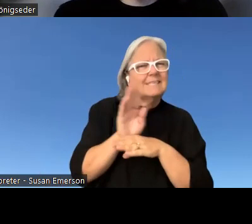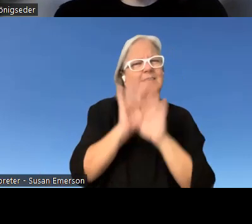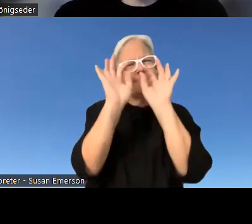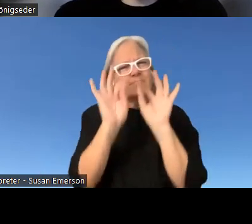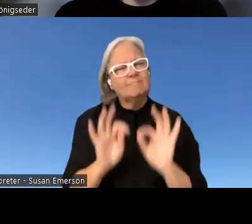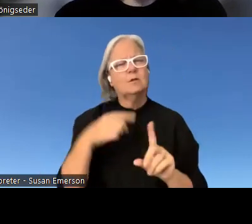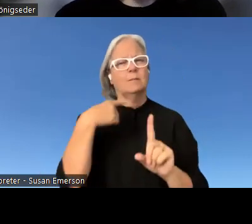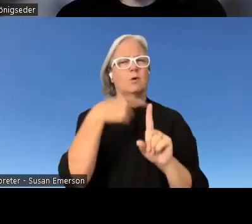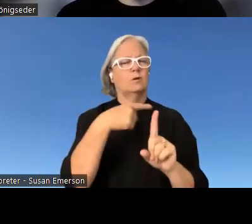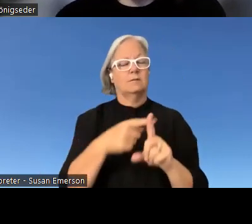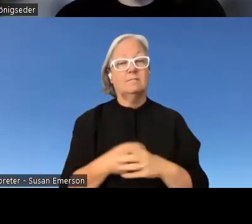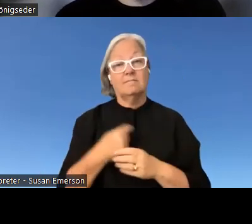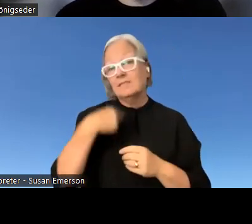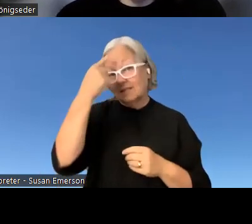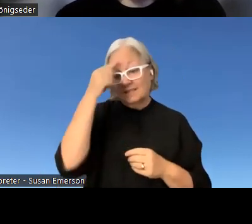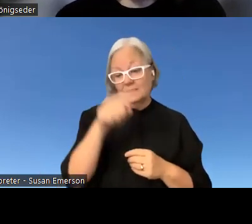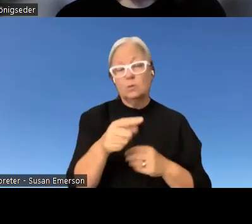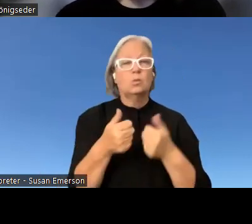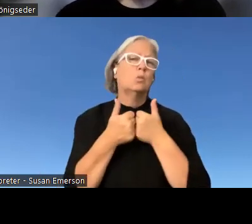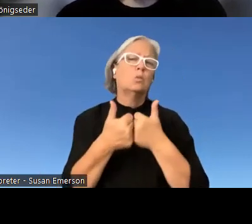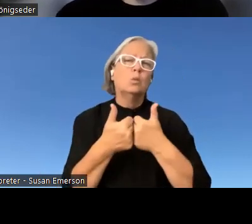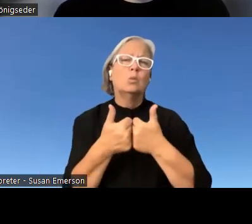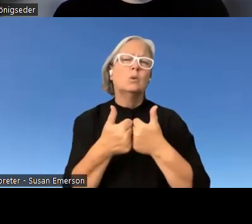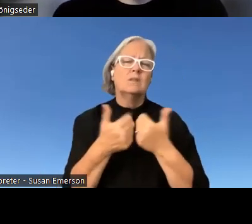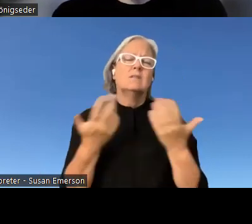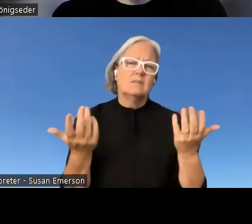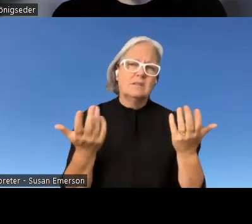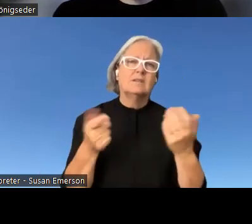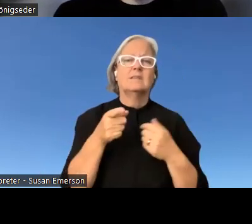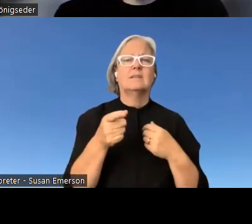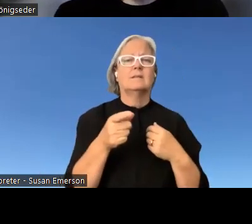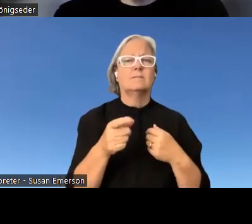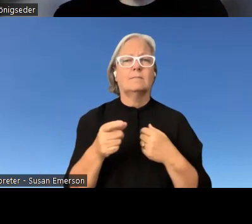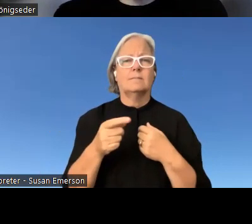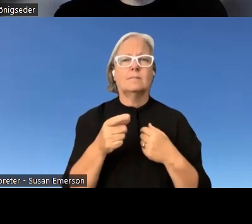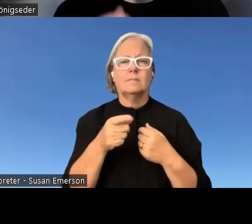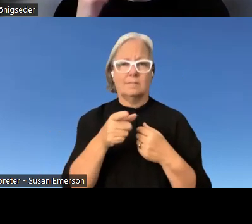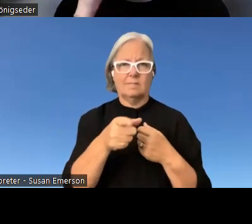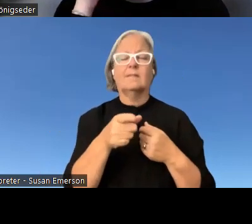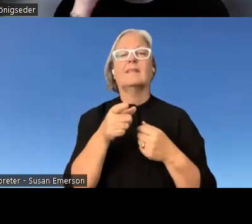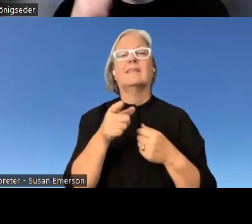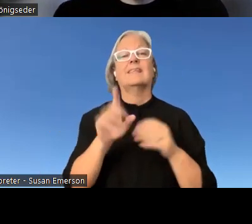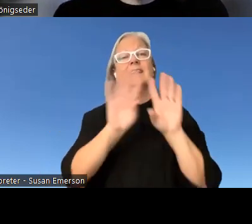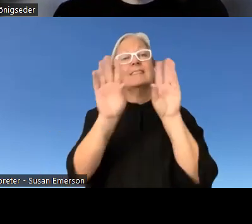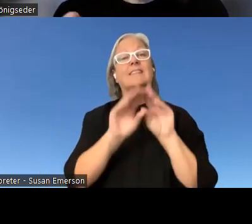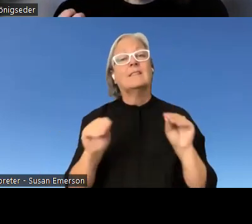to learn directly from the global disability community. As already mentioned, the Zero Project Network